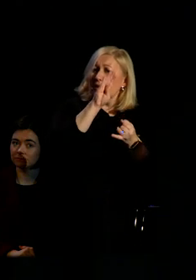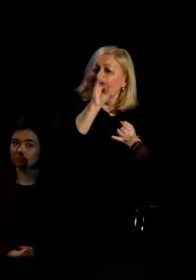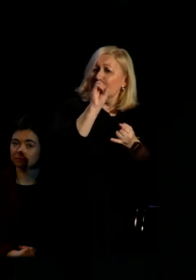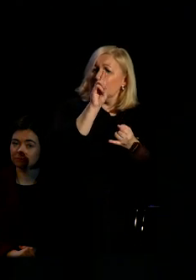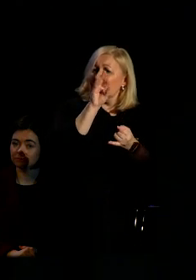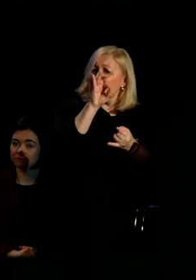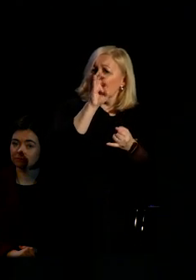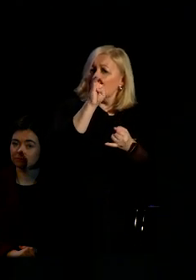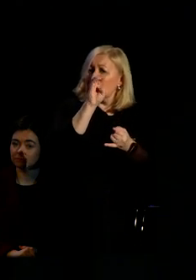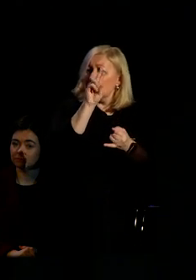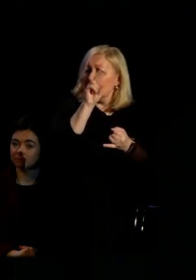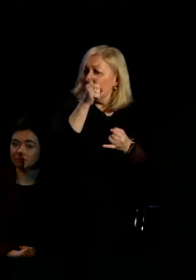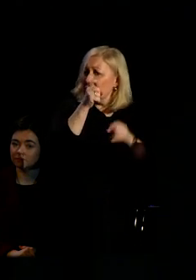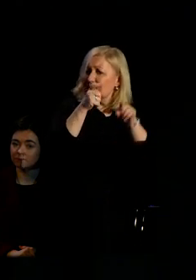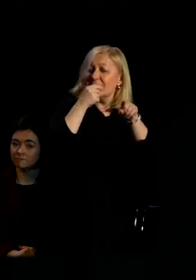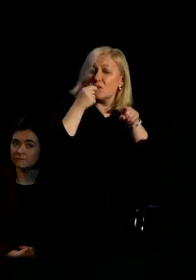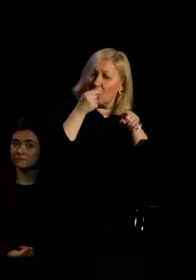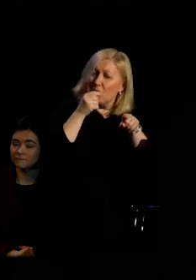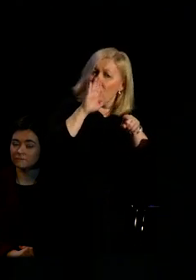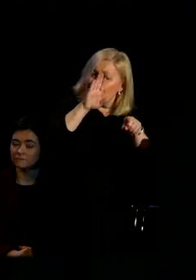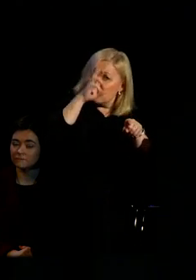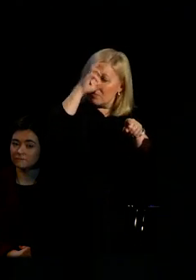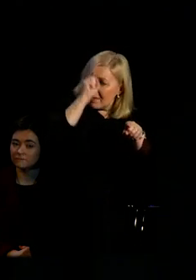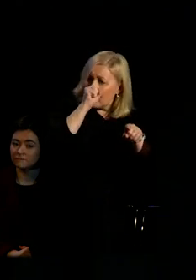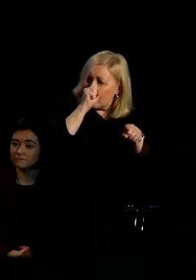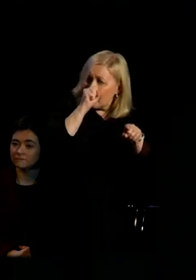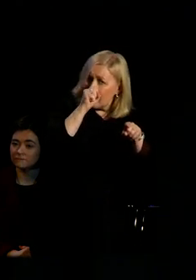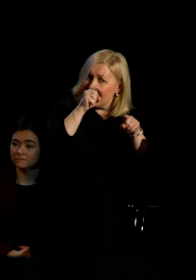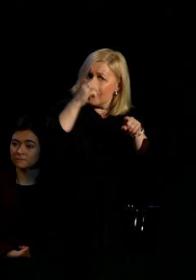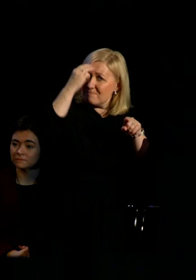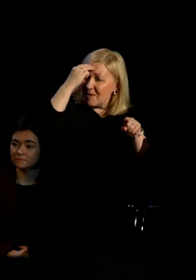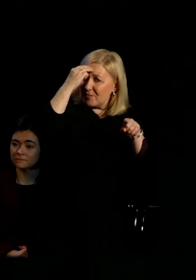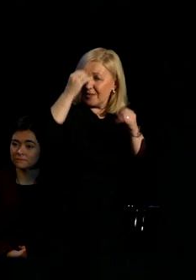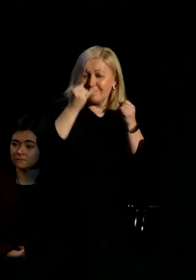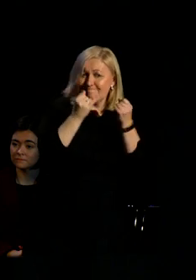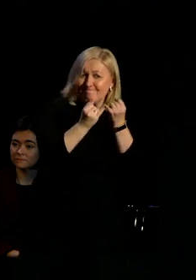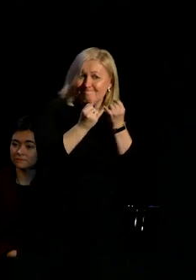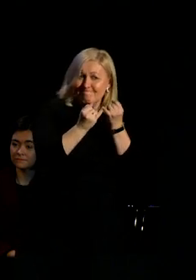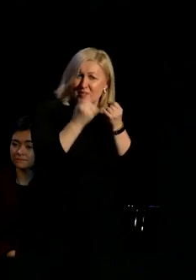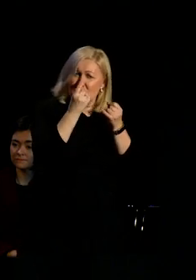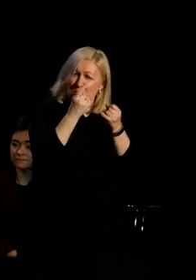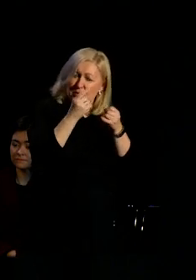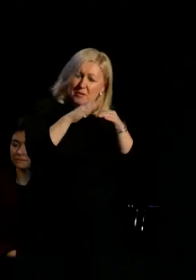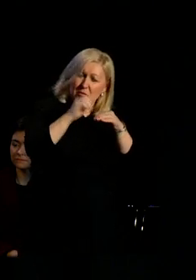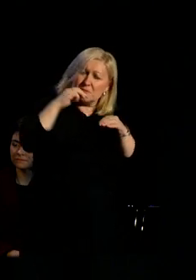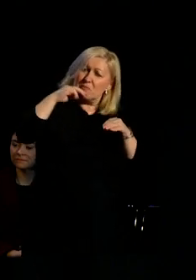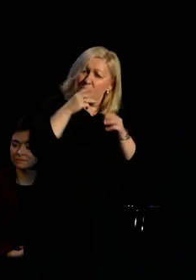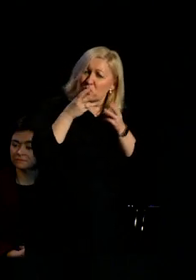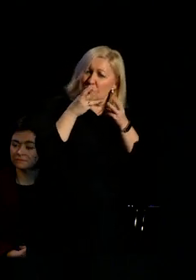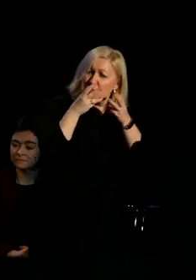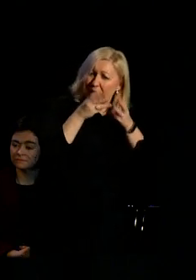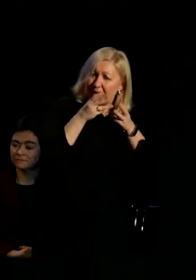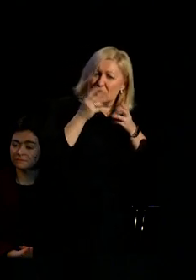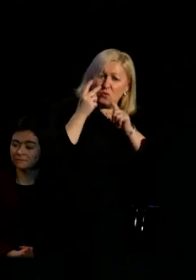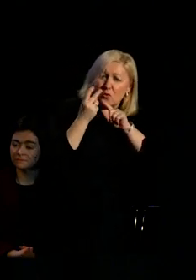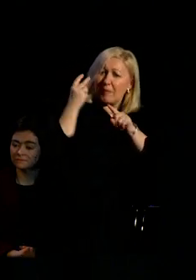is a ghostly verb. Memory indeed constitutes one of the greatest sources of interrogation bequeathed to us by